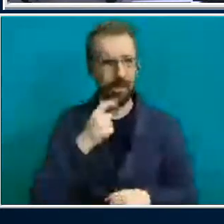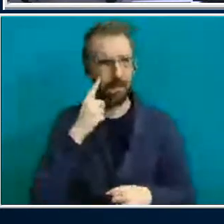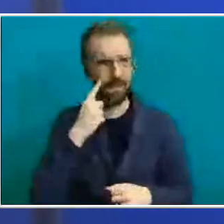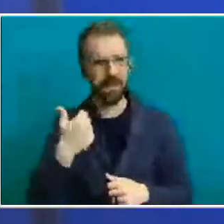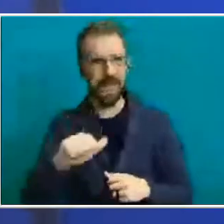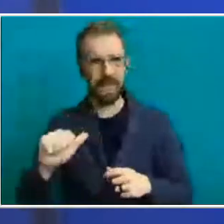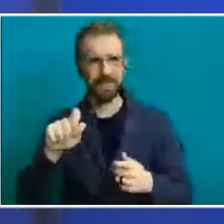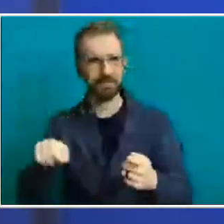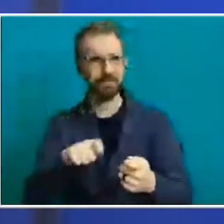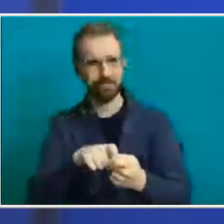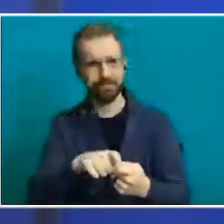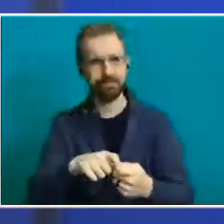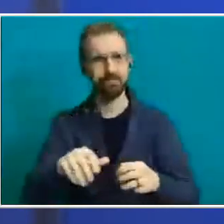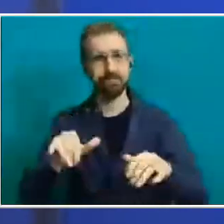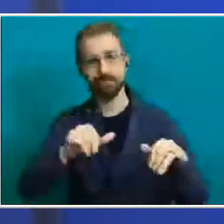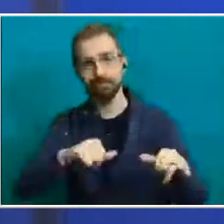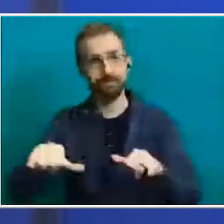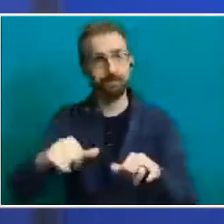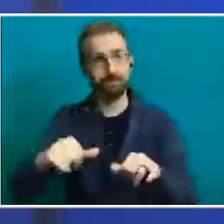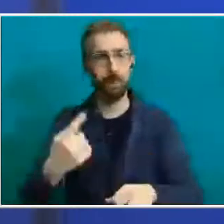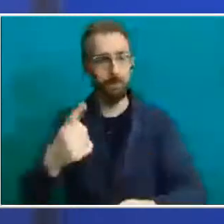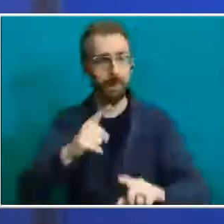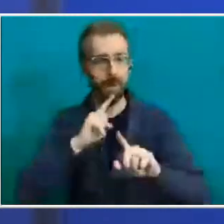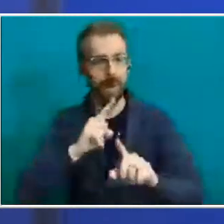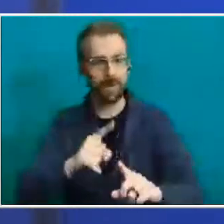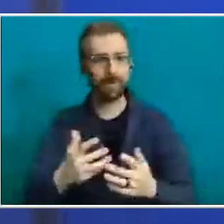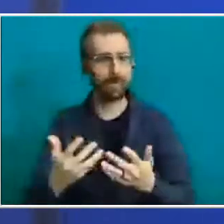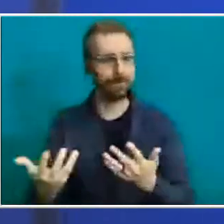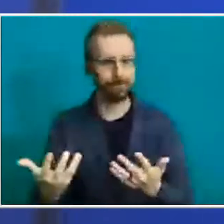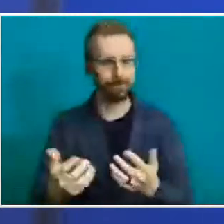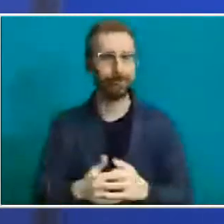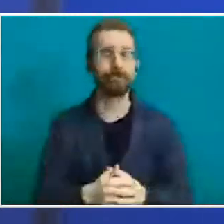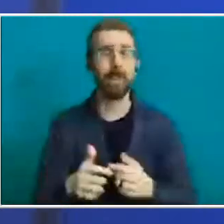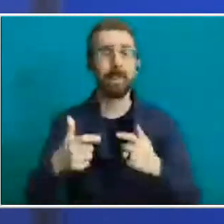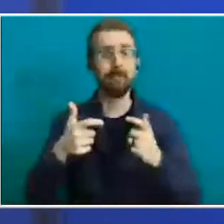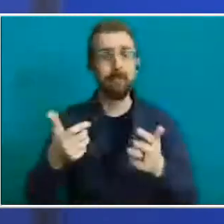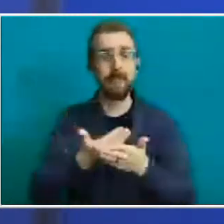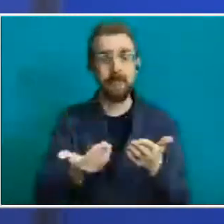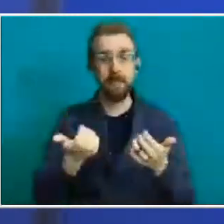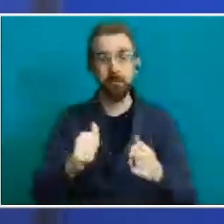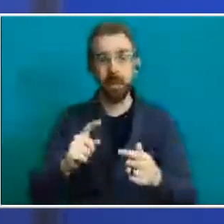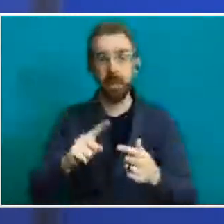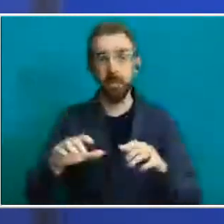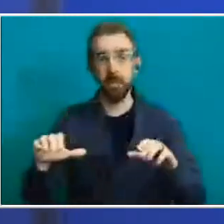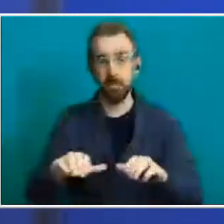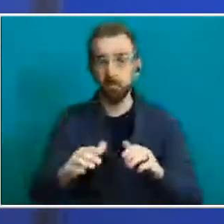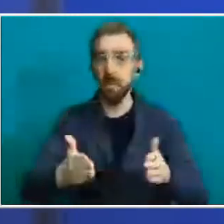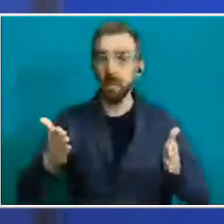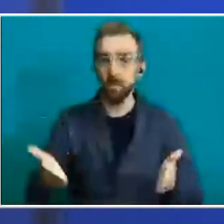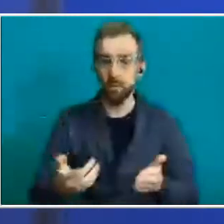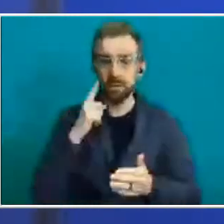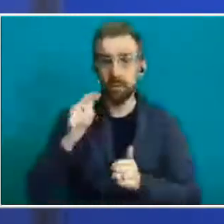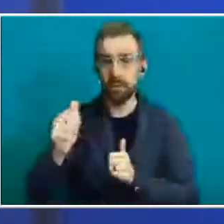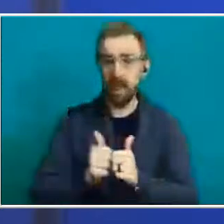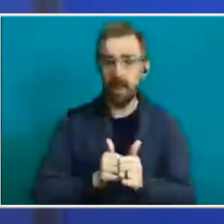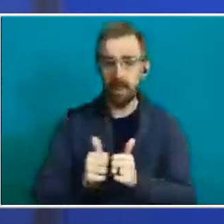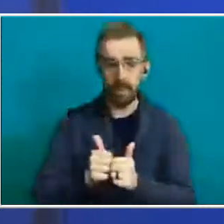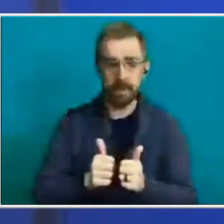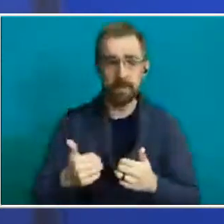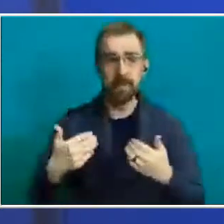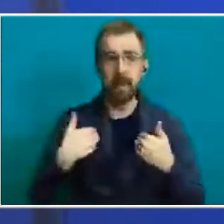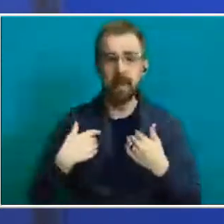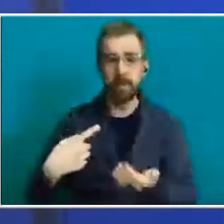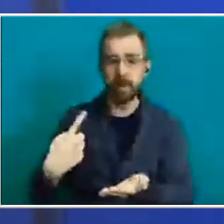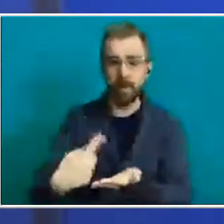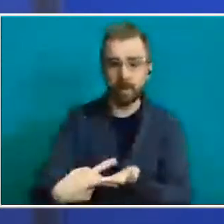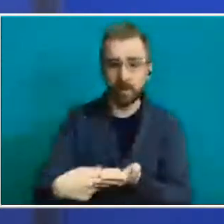uniform answer. And so I think the big thing that we try to encourage for our athletes and have our conversations with athletic